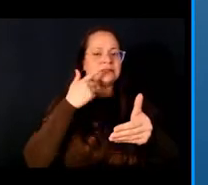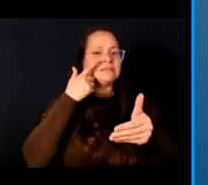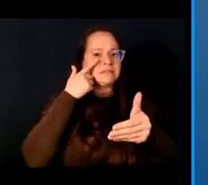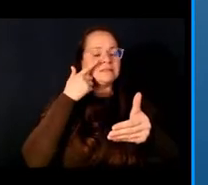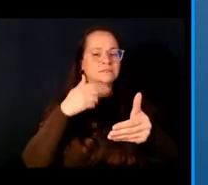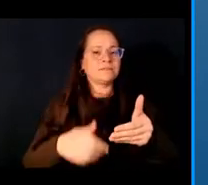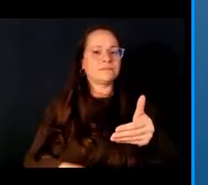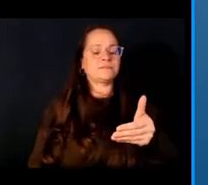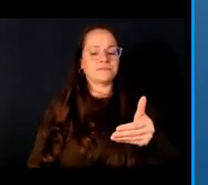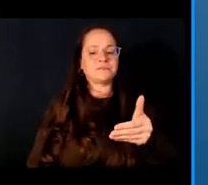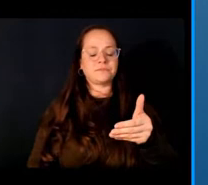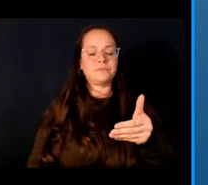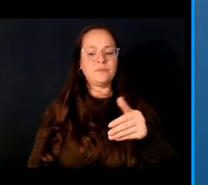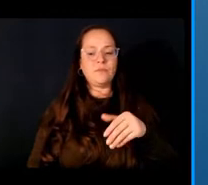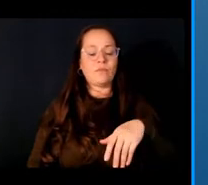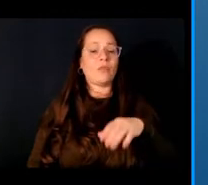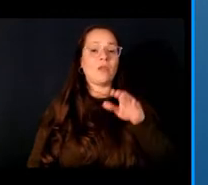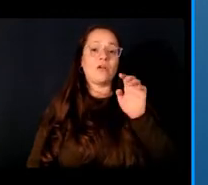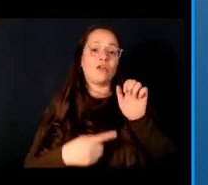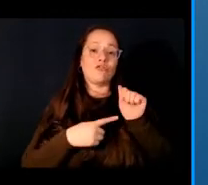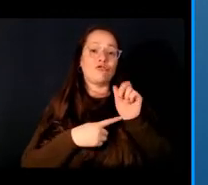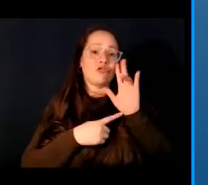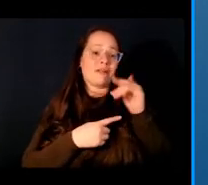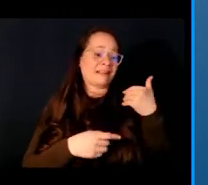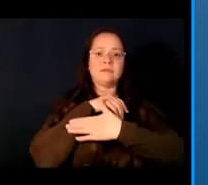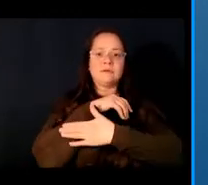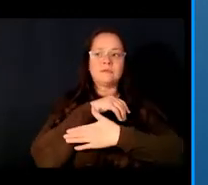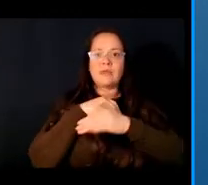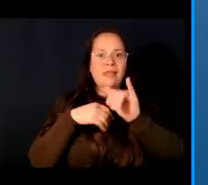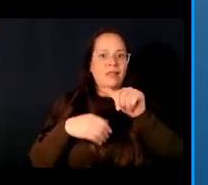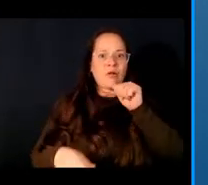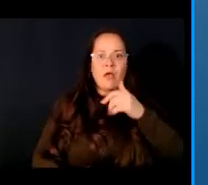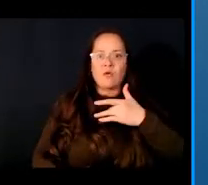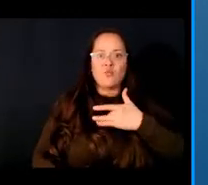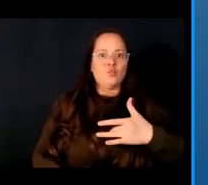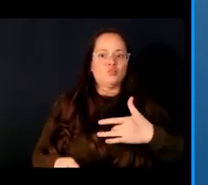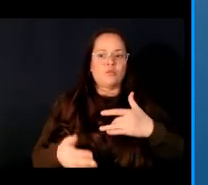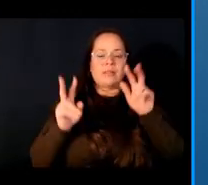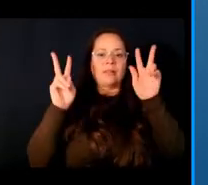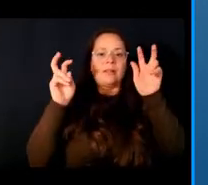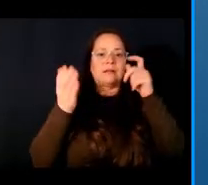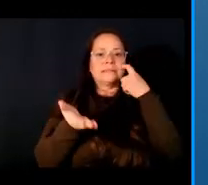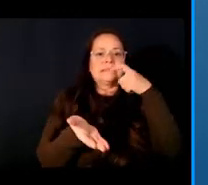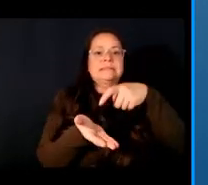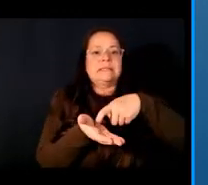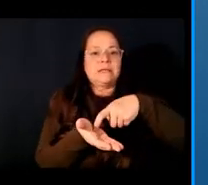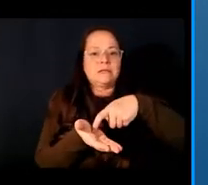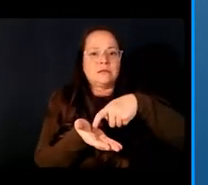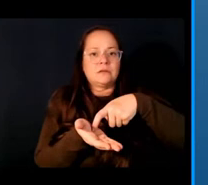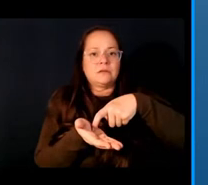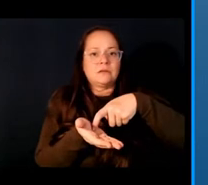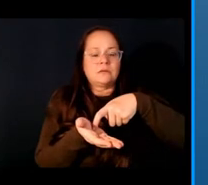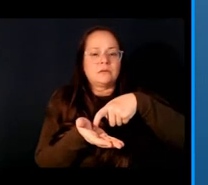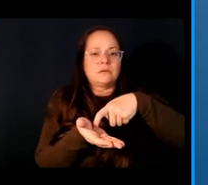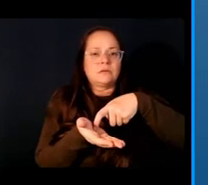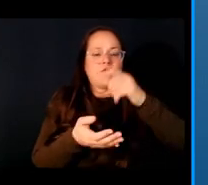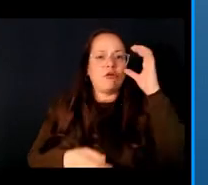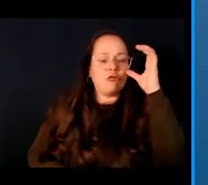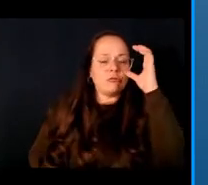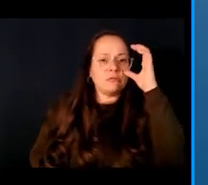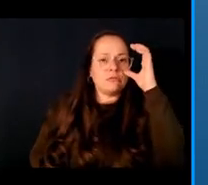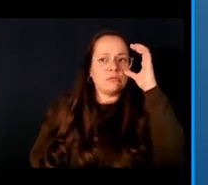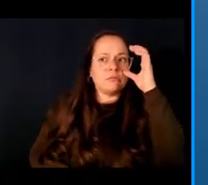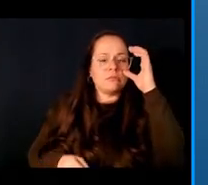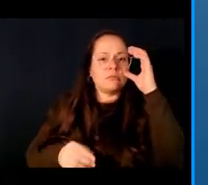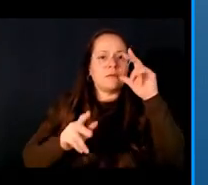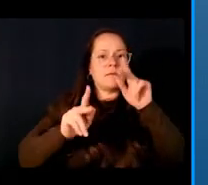um you know earlier I shared tears with seen folks that aren't heard folks that